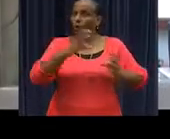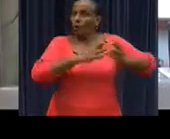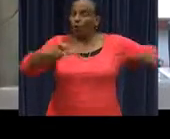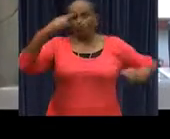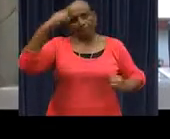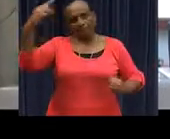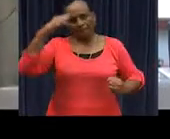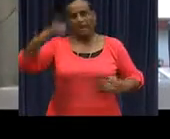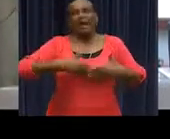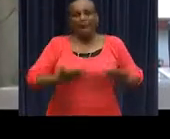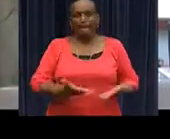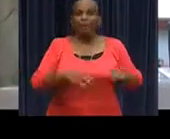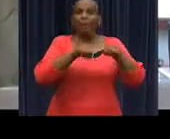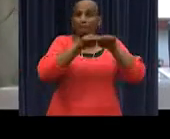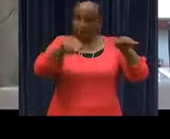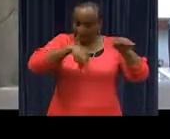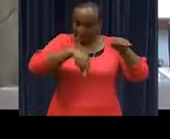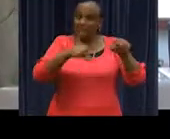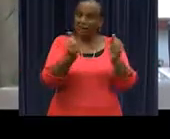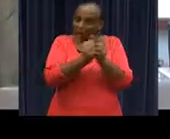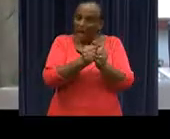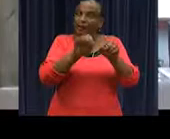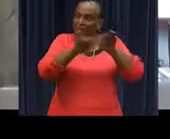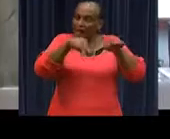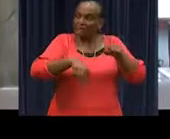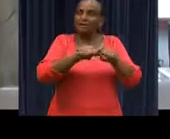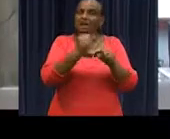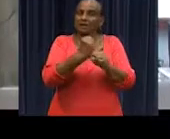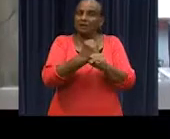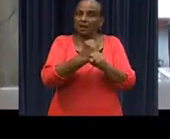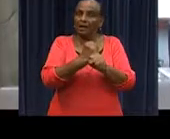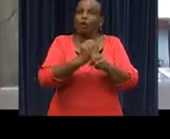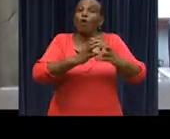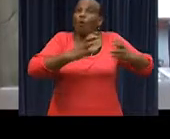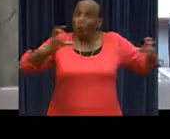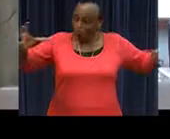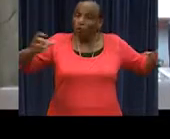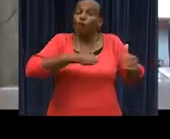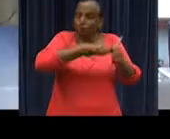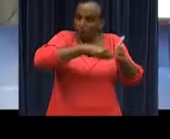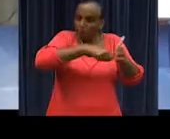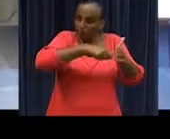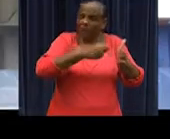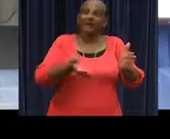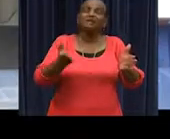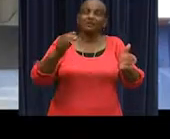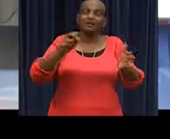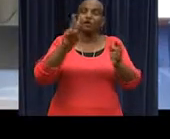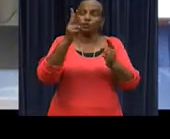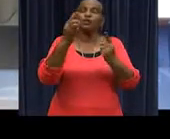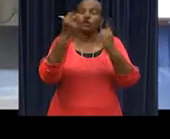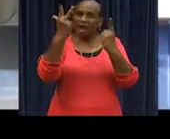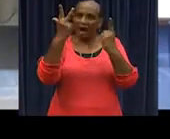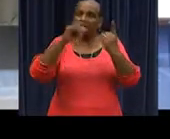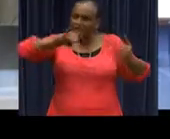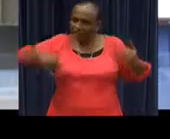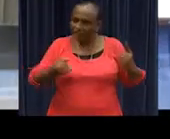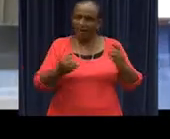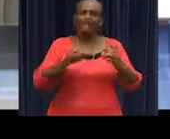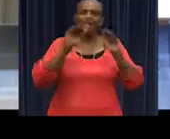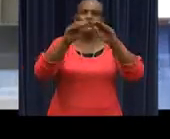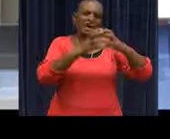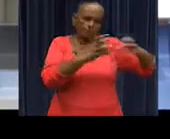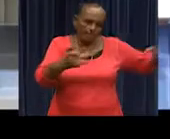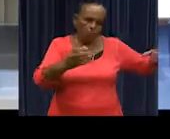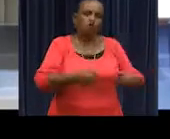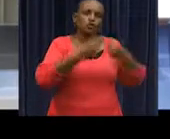projects planned. The basis for this has been laid this year. In addition to these large-scale projects, an information fair will be